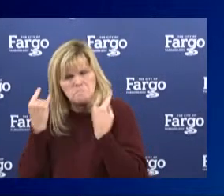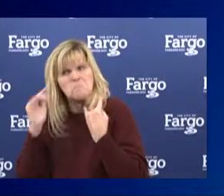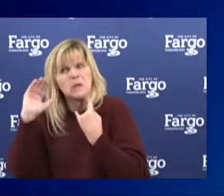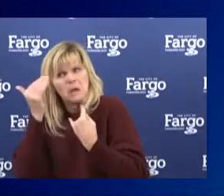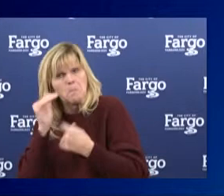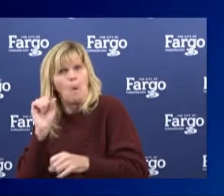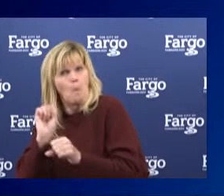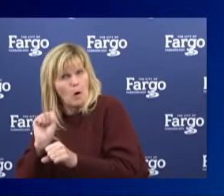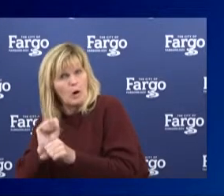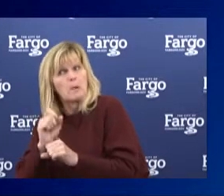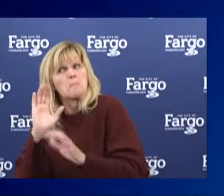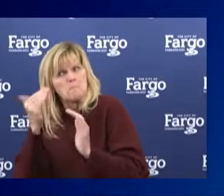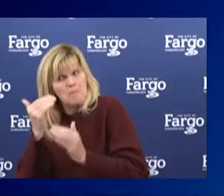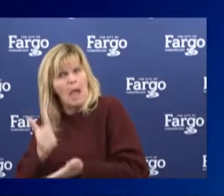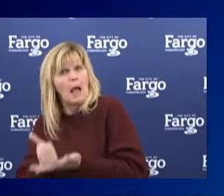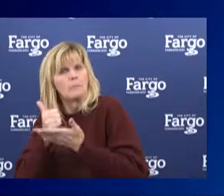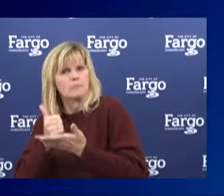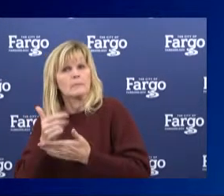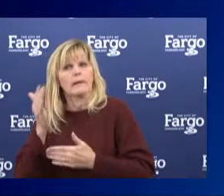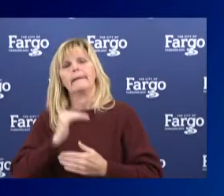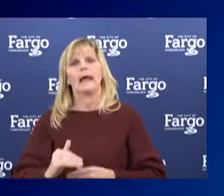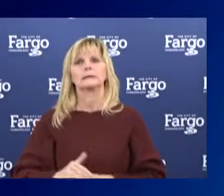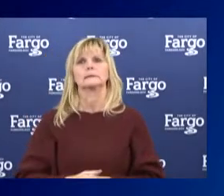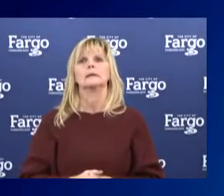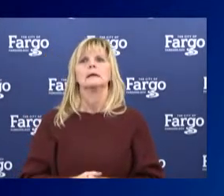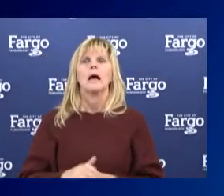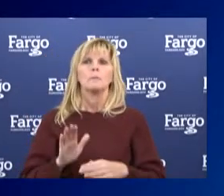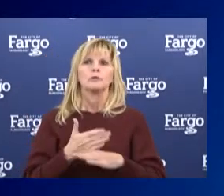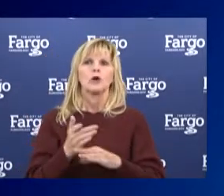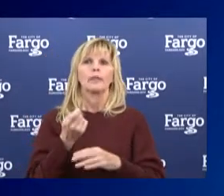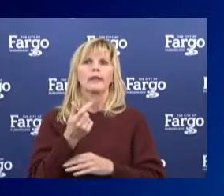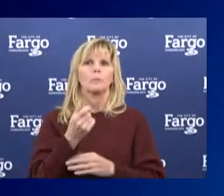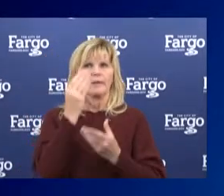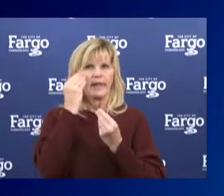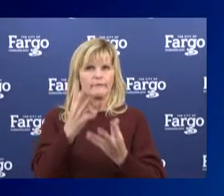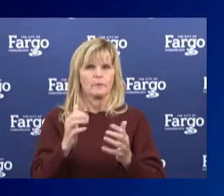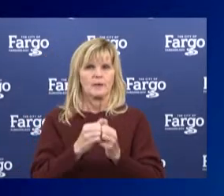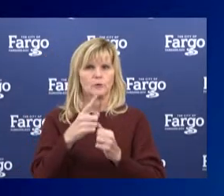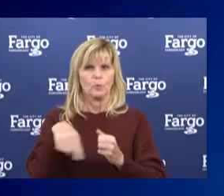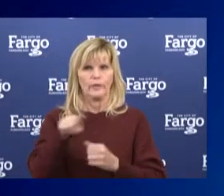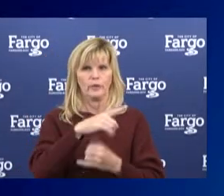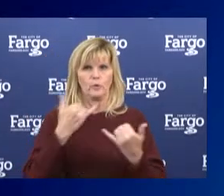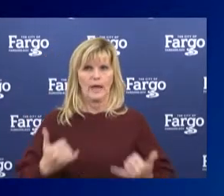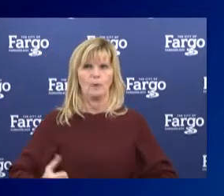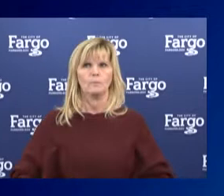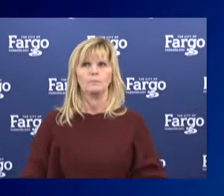work and help. Next slide, please. I'm just going to share a little bit of that with you here now.